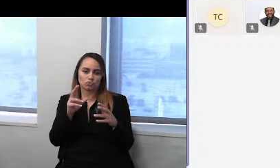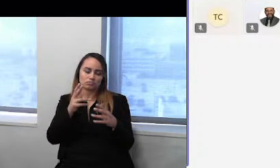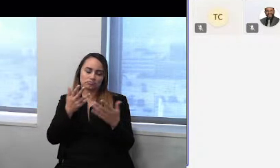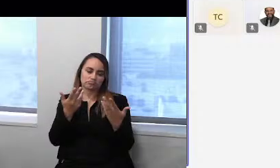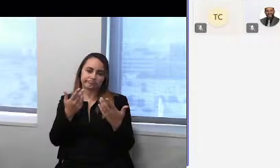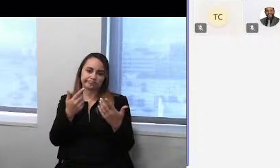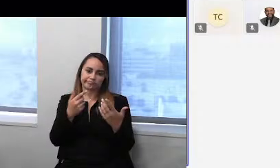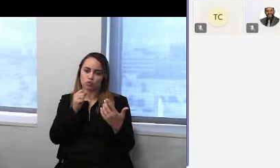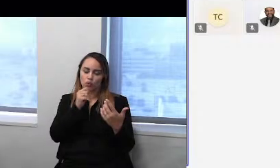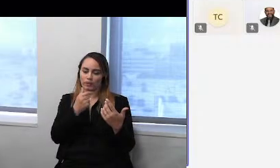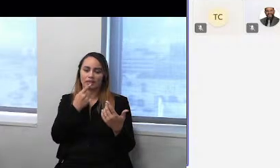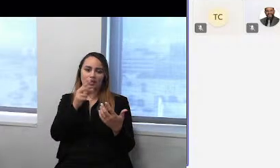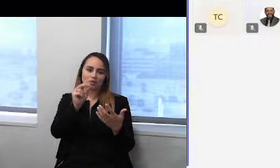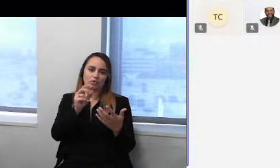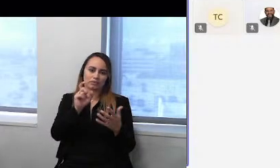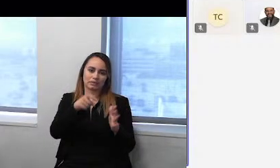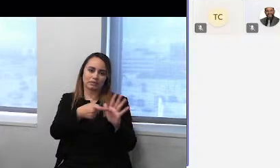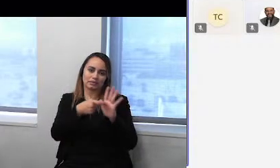regardless of what you use it for.